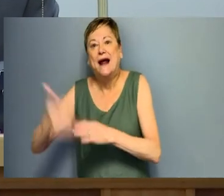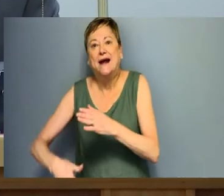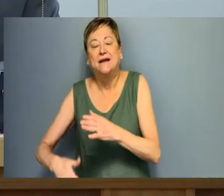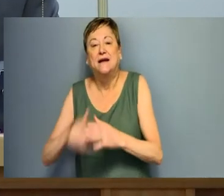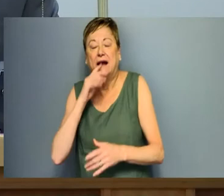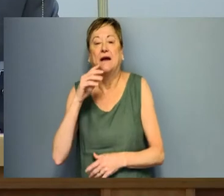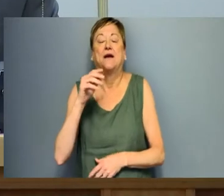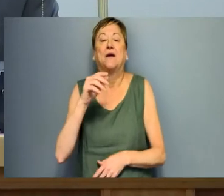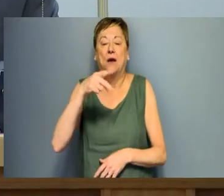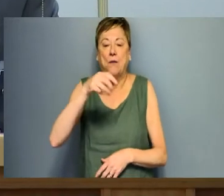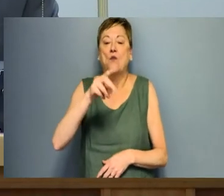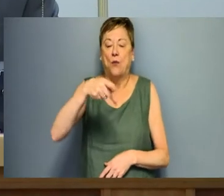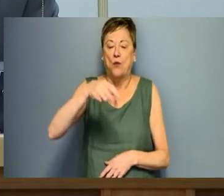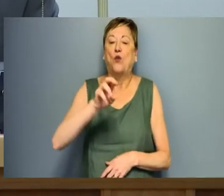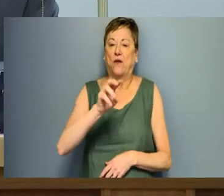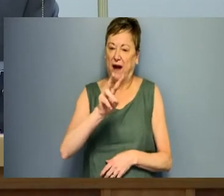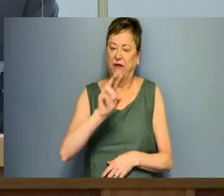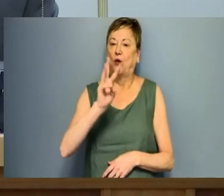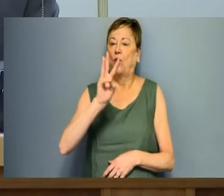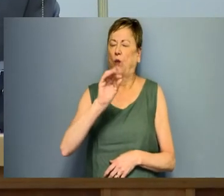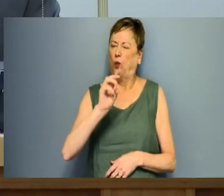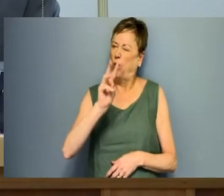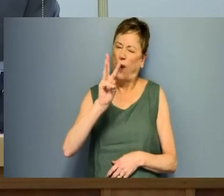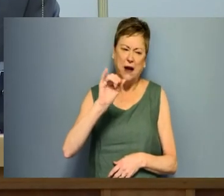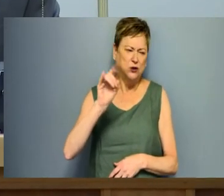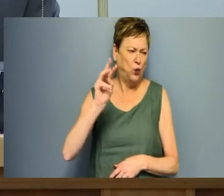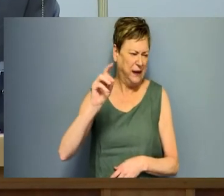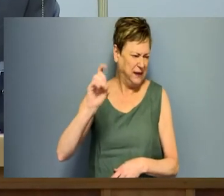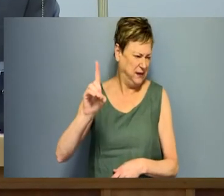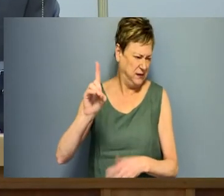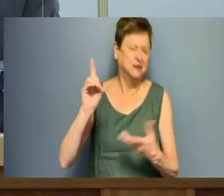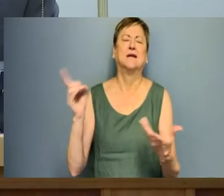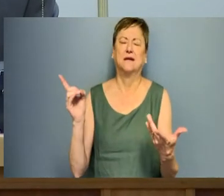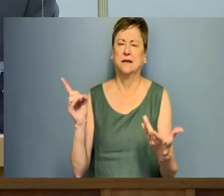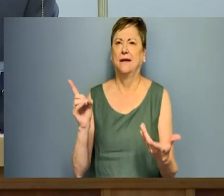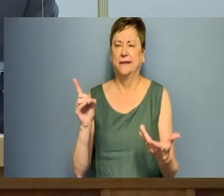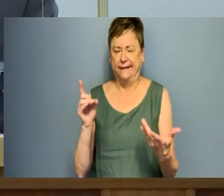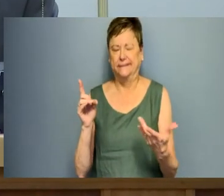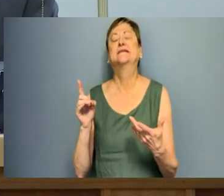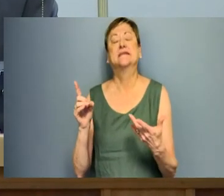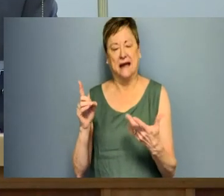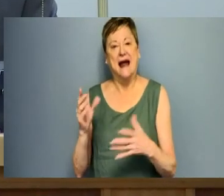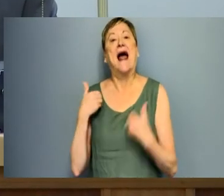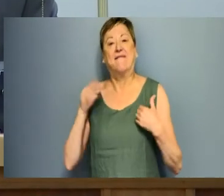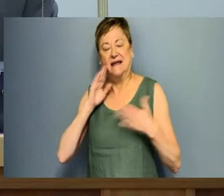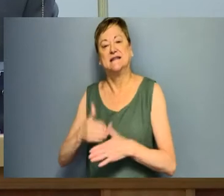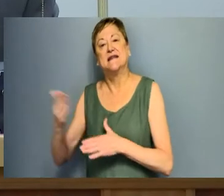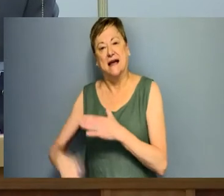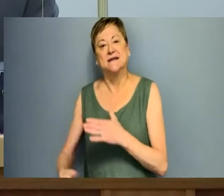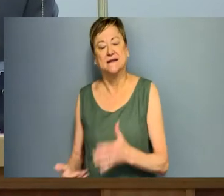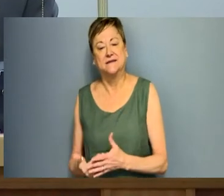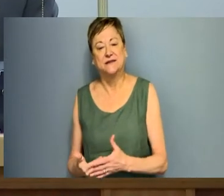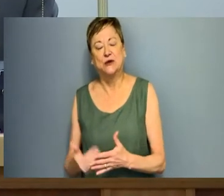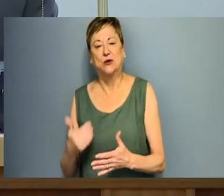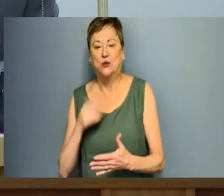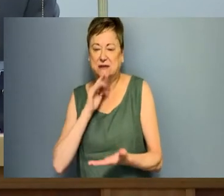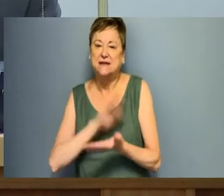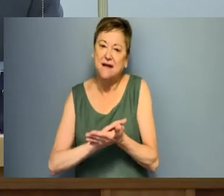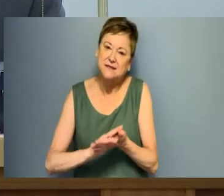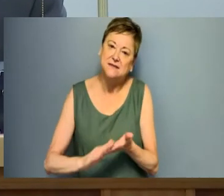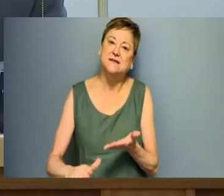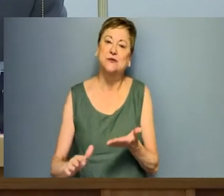ending, and it was here in Bucks County. So it was that in my mind throughout this week and over the